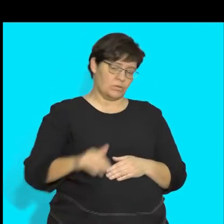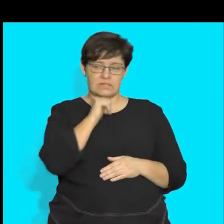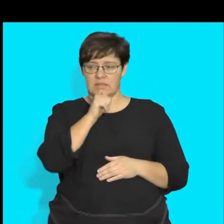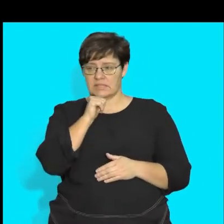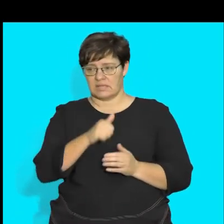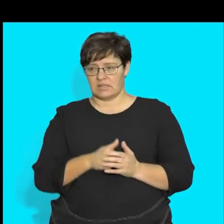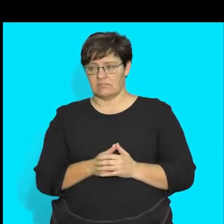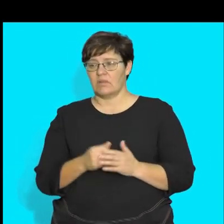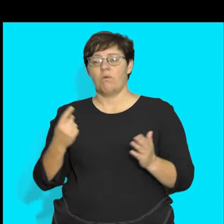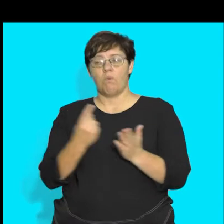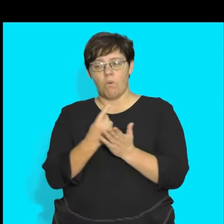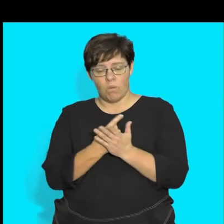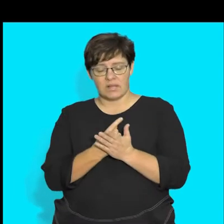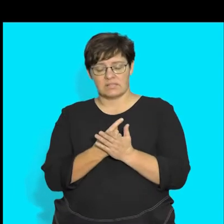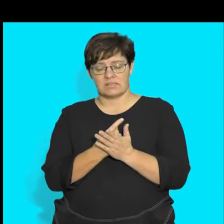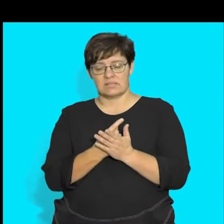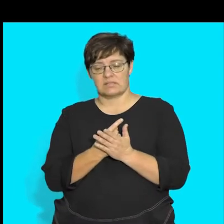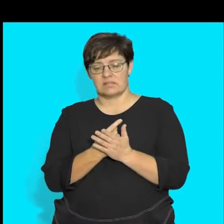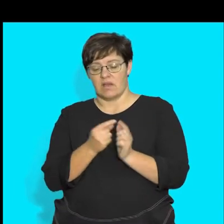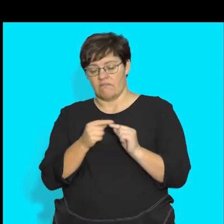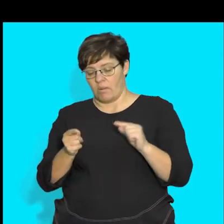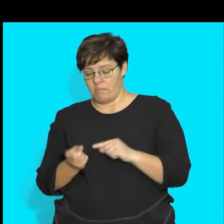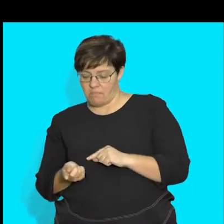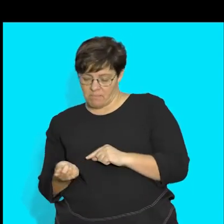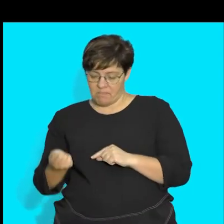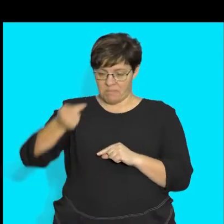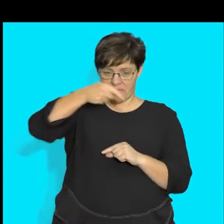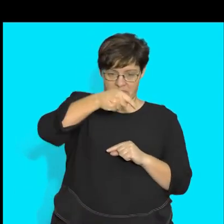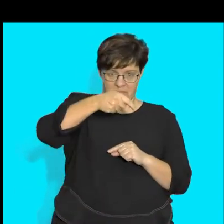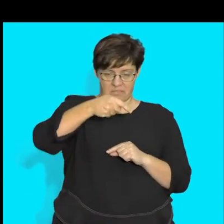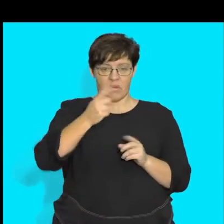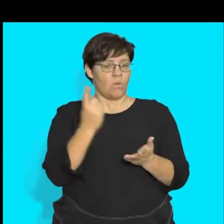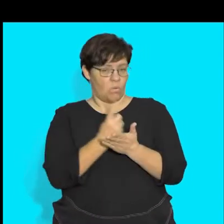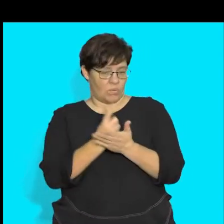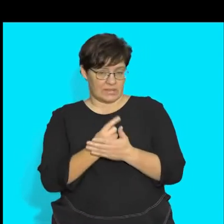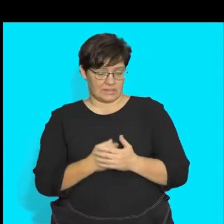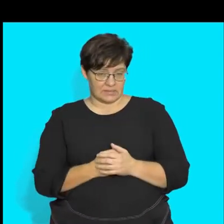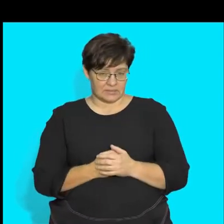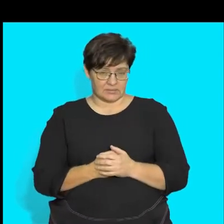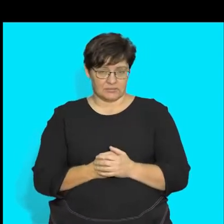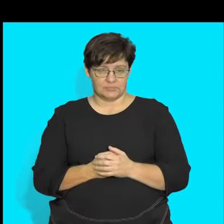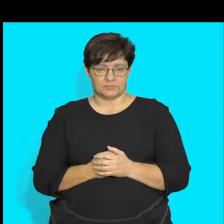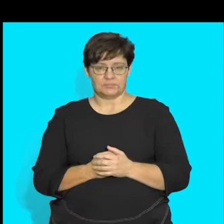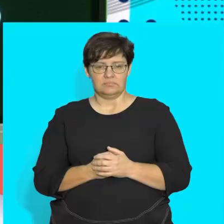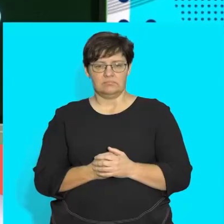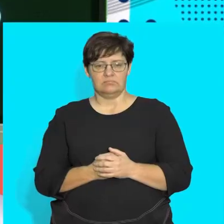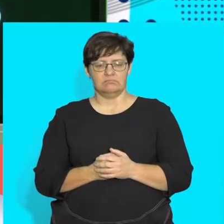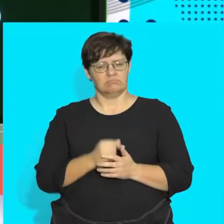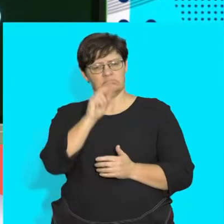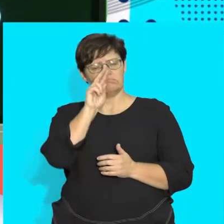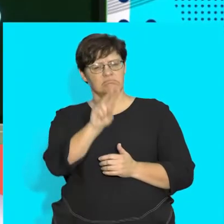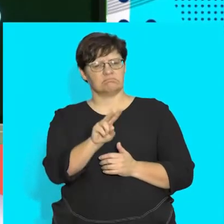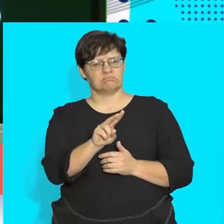going to measure that angle in an anti-clockwise direction. And we can obviously see that the angle is going